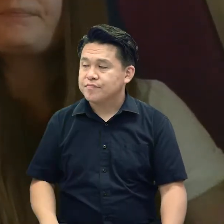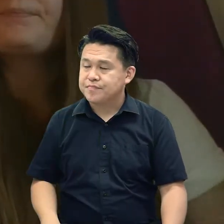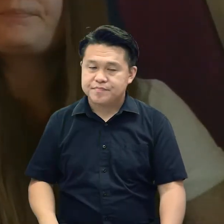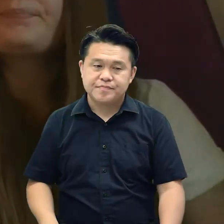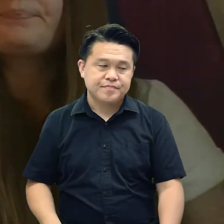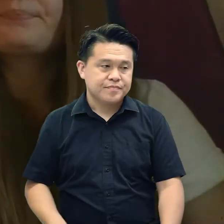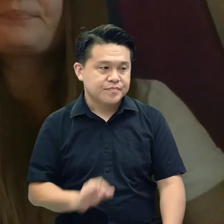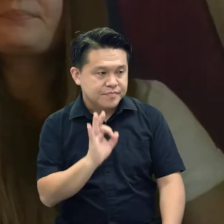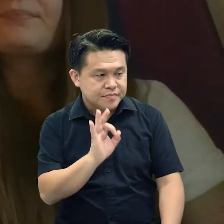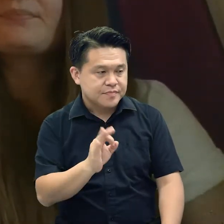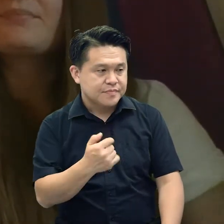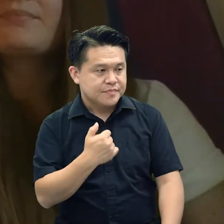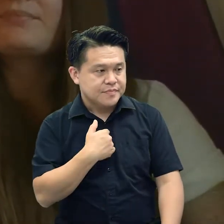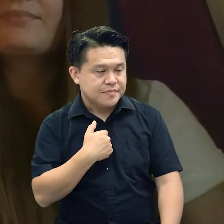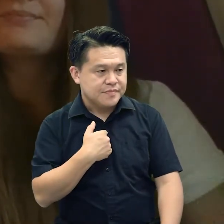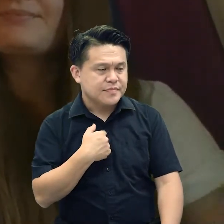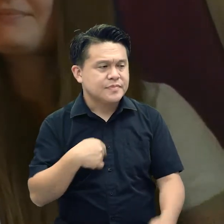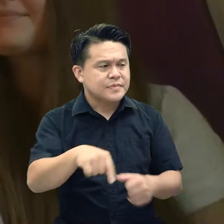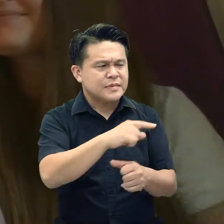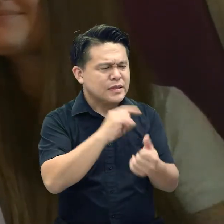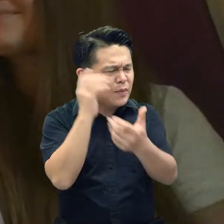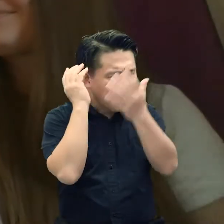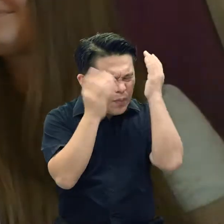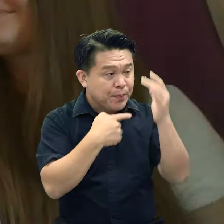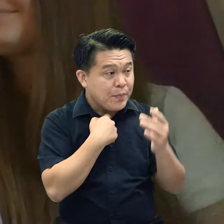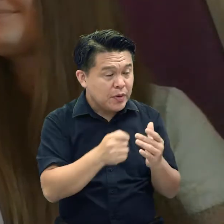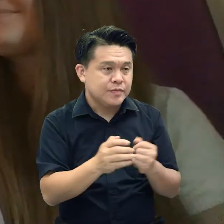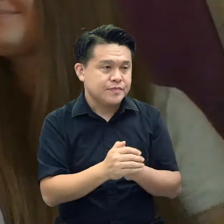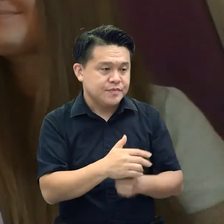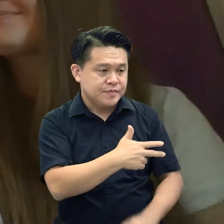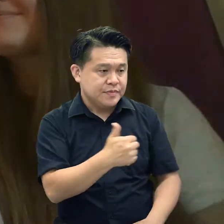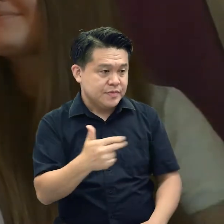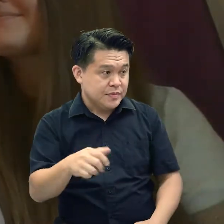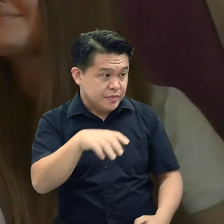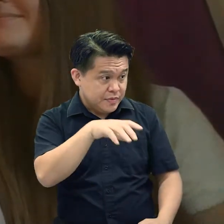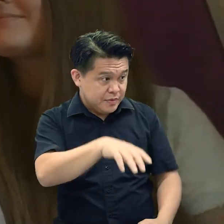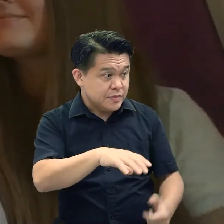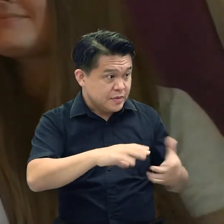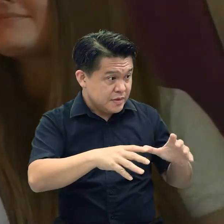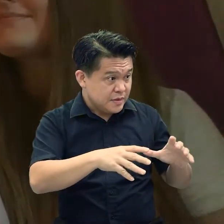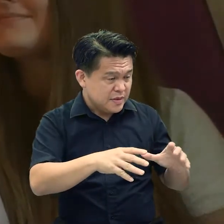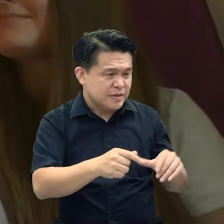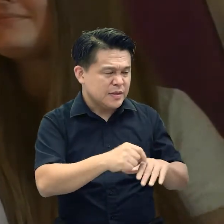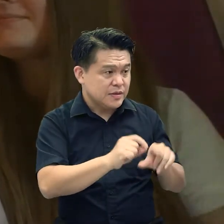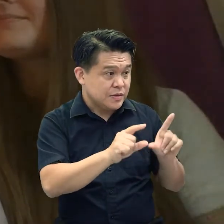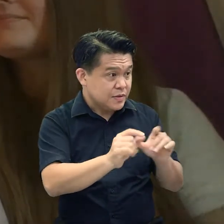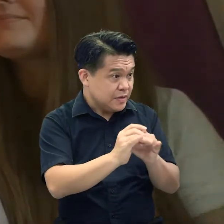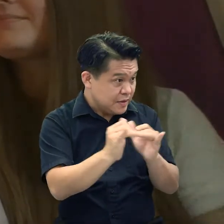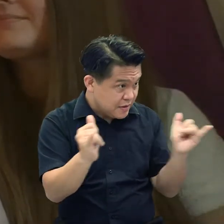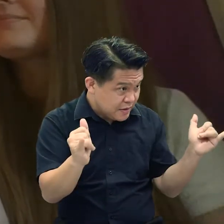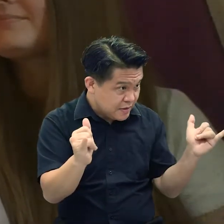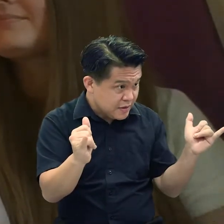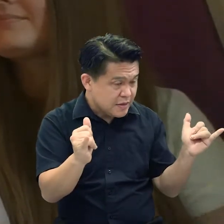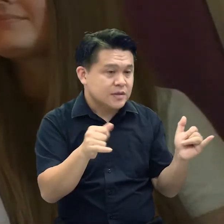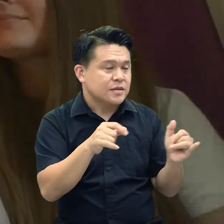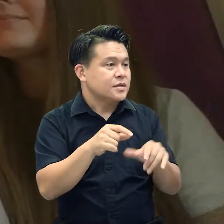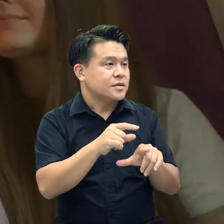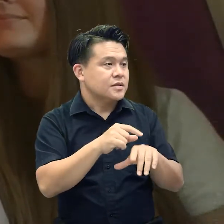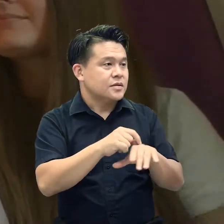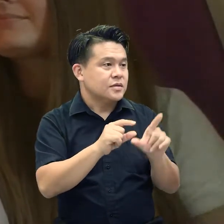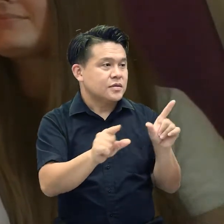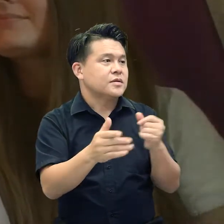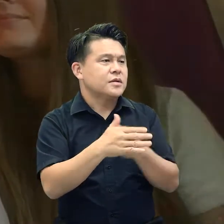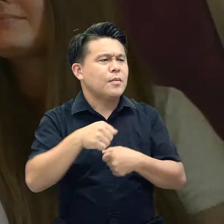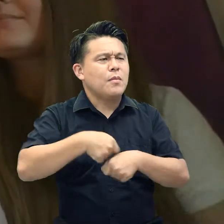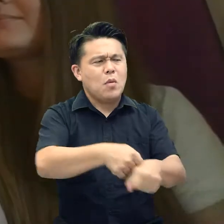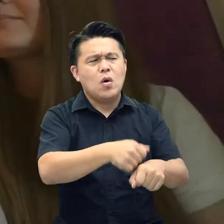Yeah. Yeah, and for me it was even like more complicated, you can say, because in Indonesia, like a lot